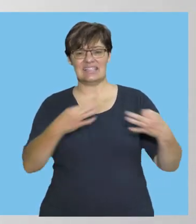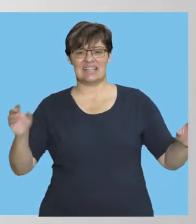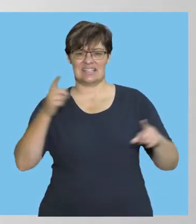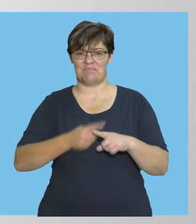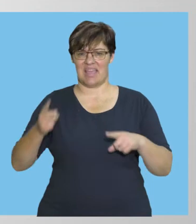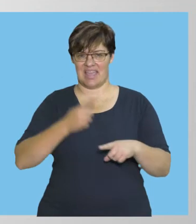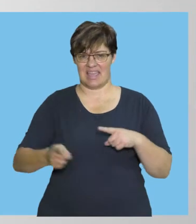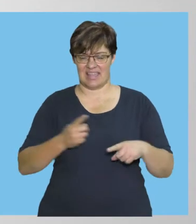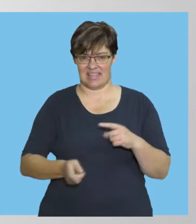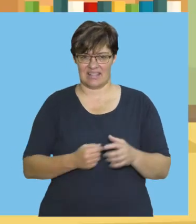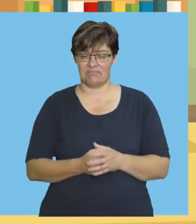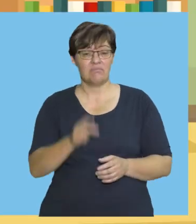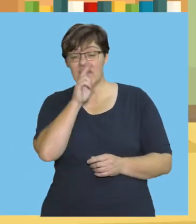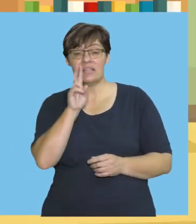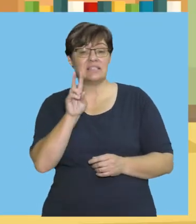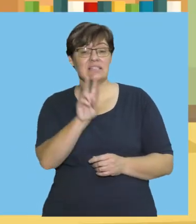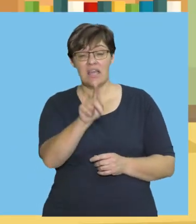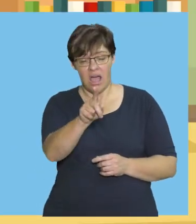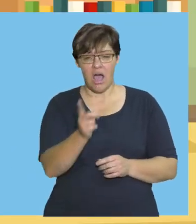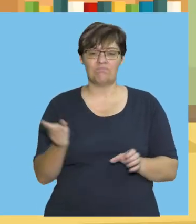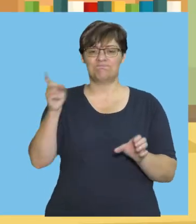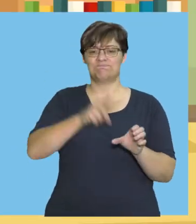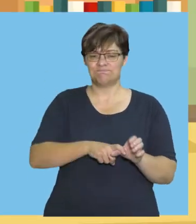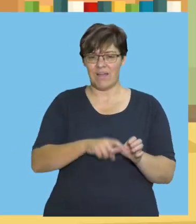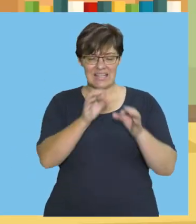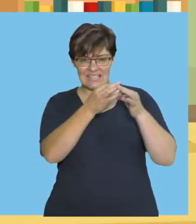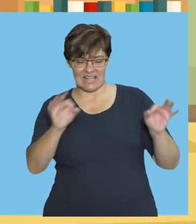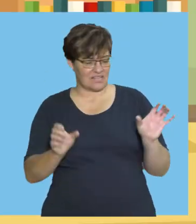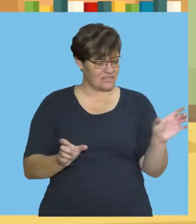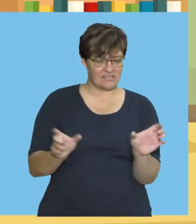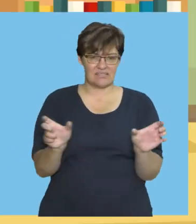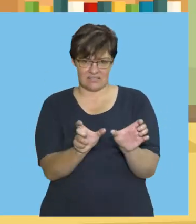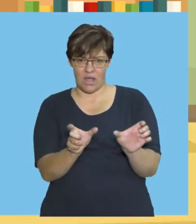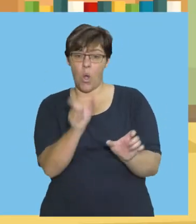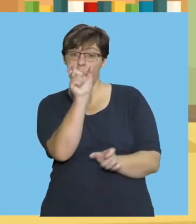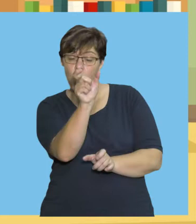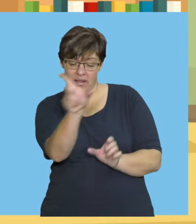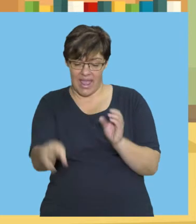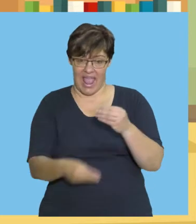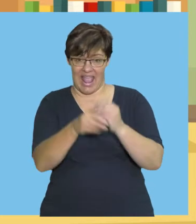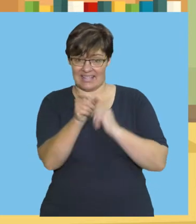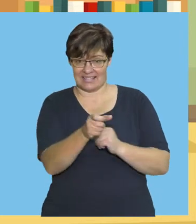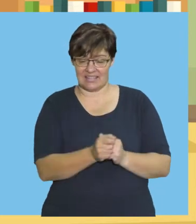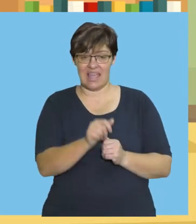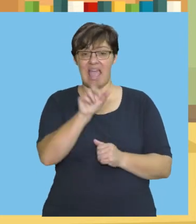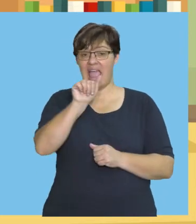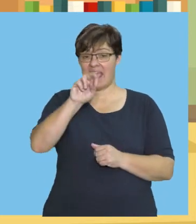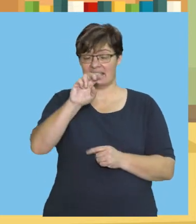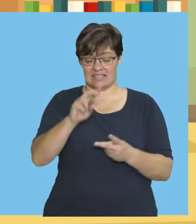Sentence play. Let's see if you can join these sentences with one of the following words: